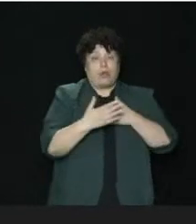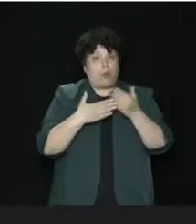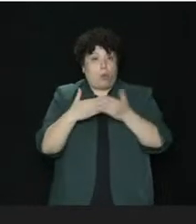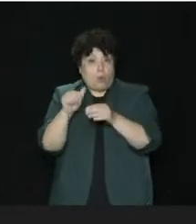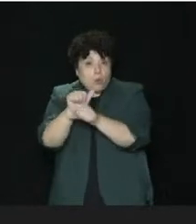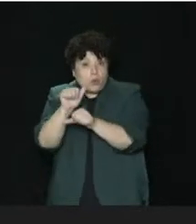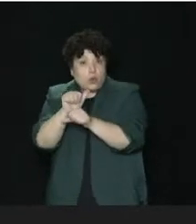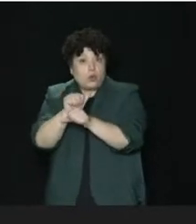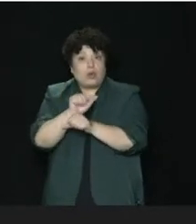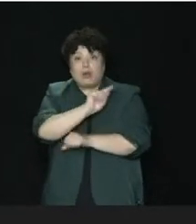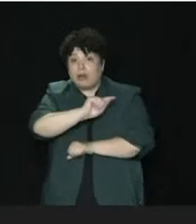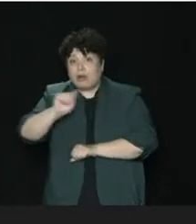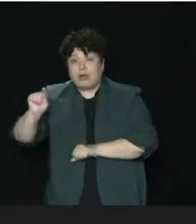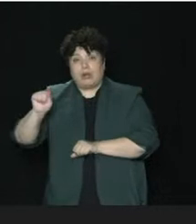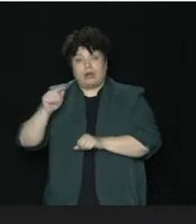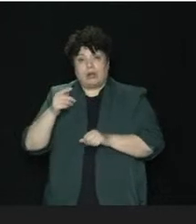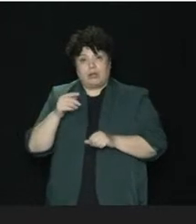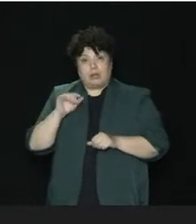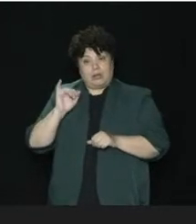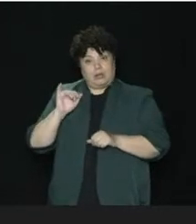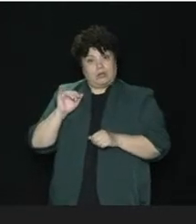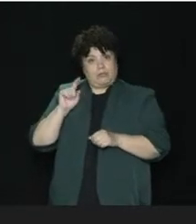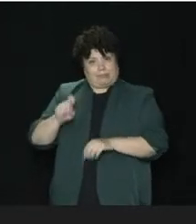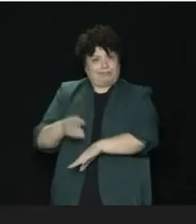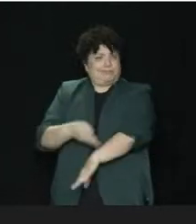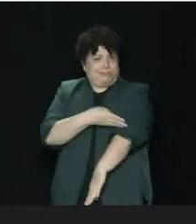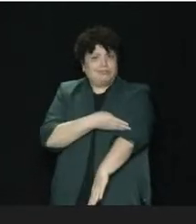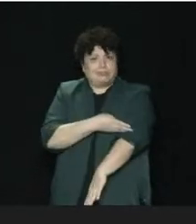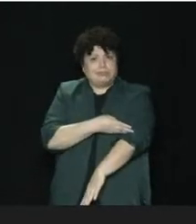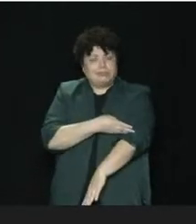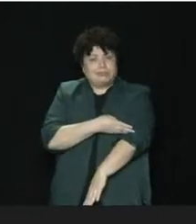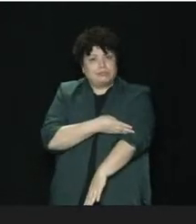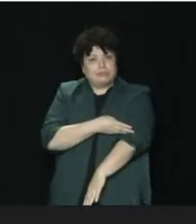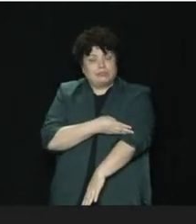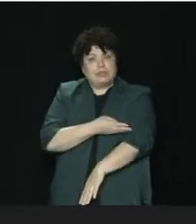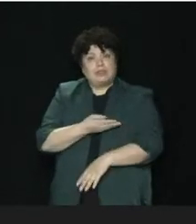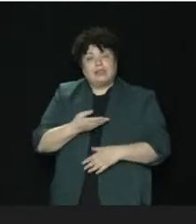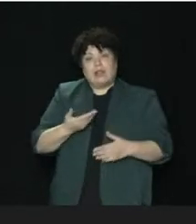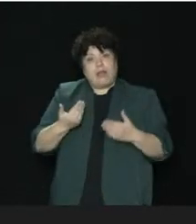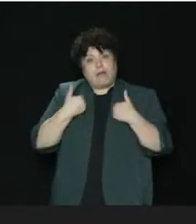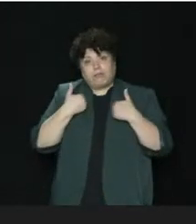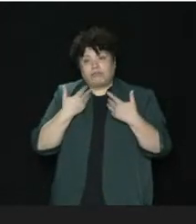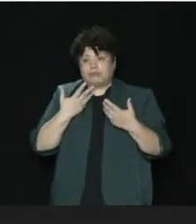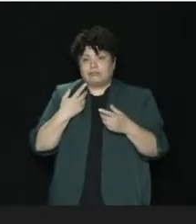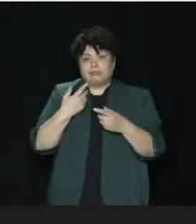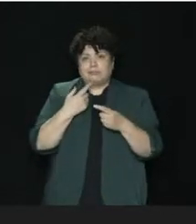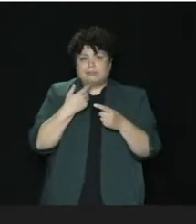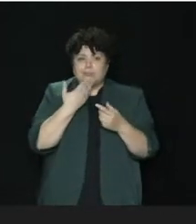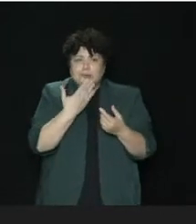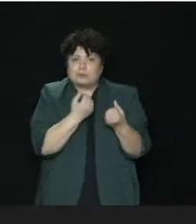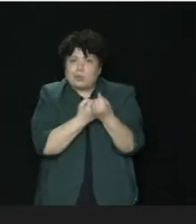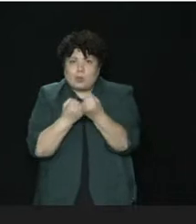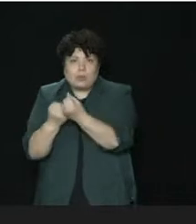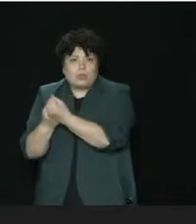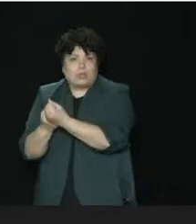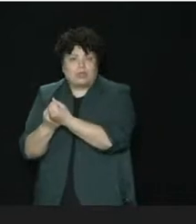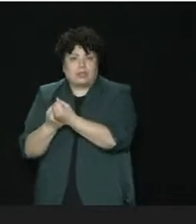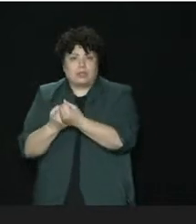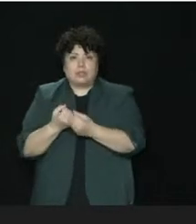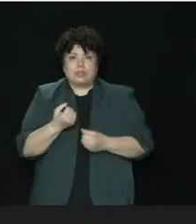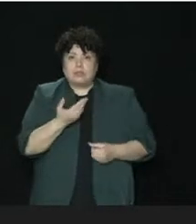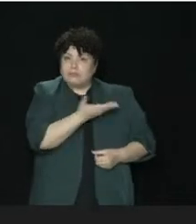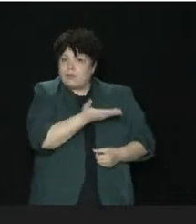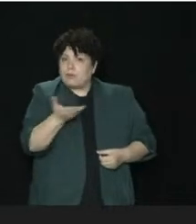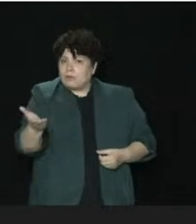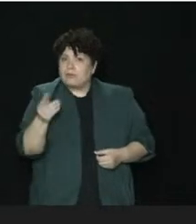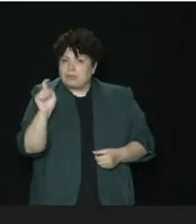across the country, need to do a better job of creating a supportive environment in which people who